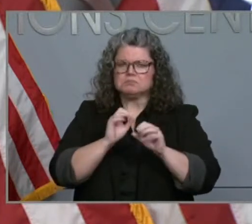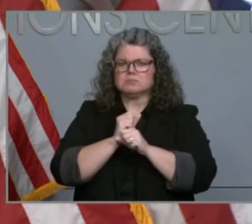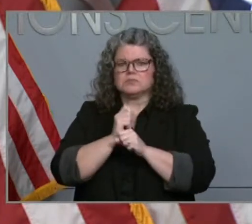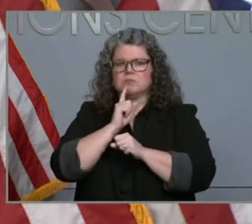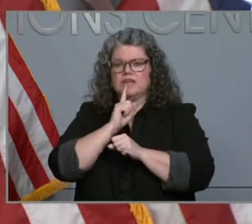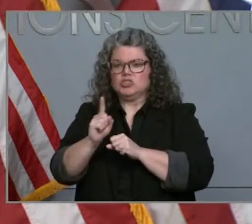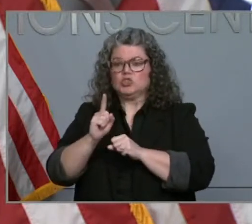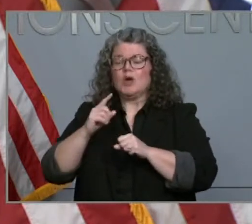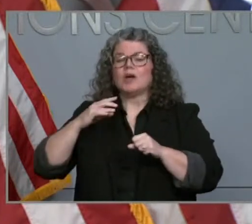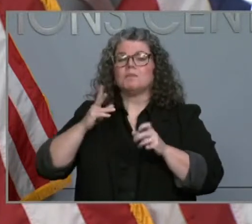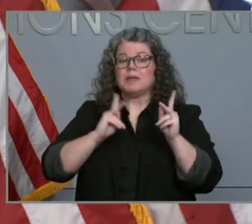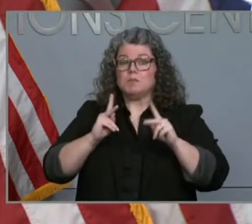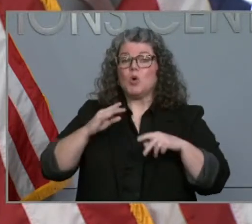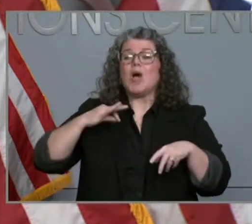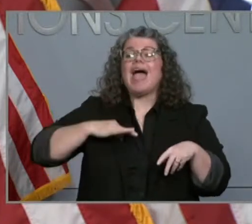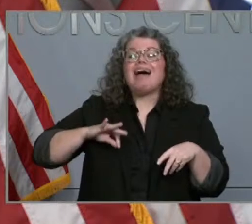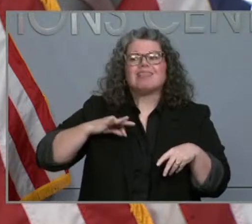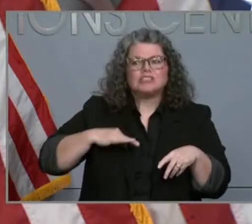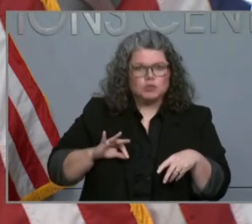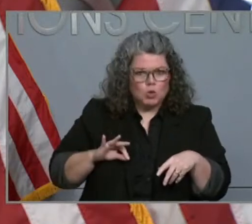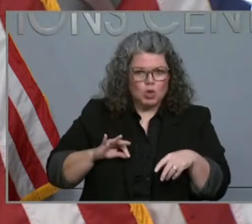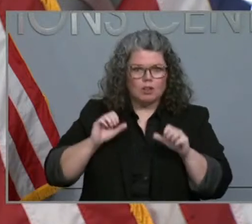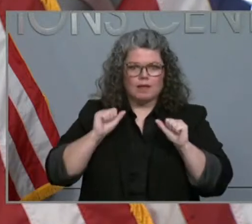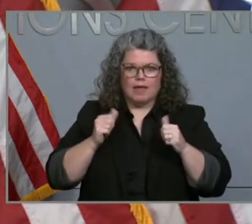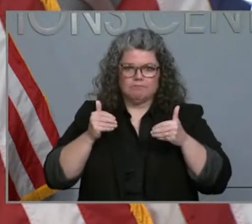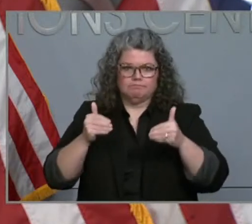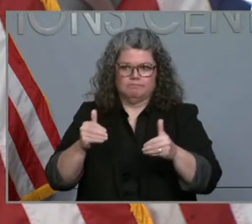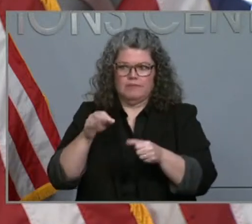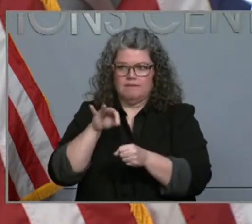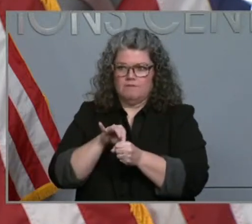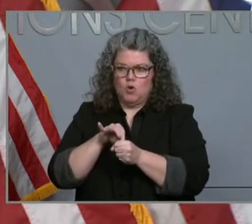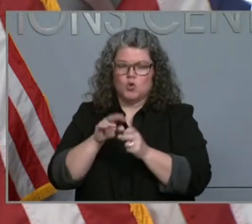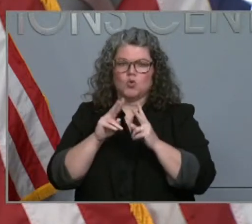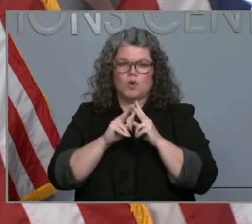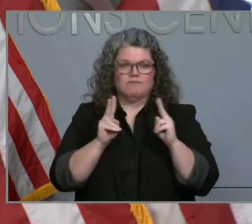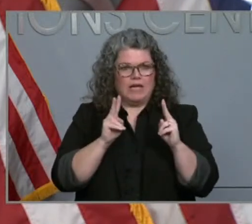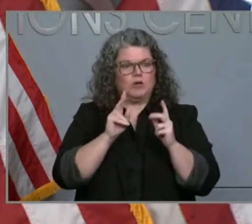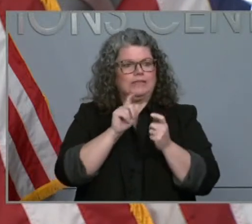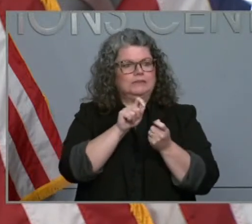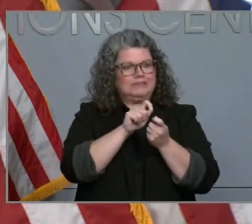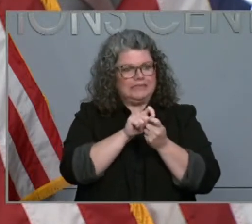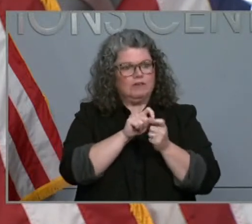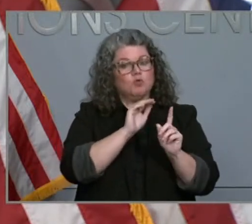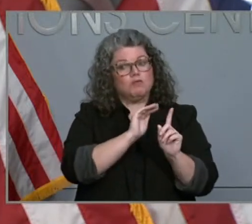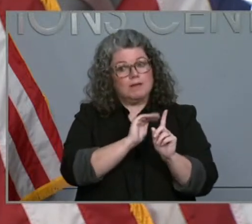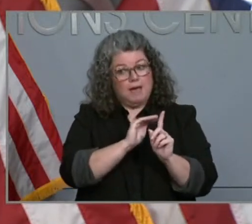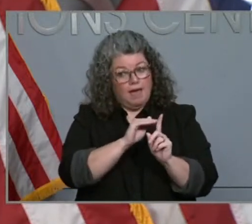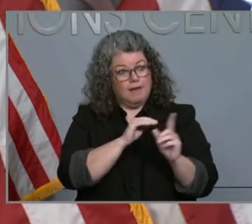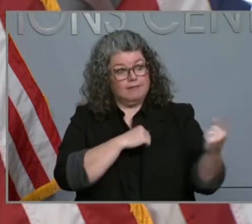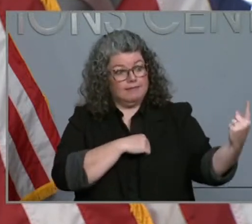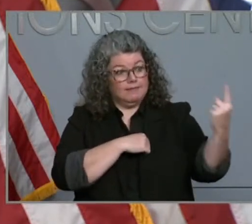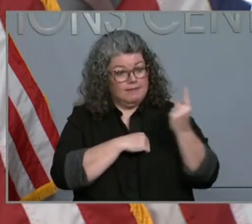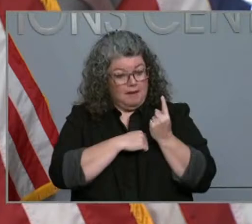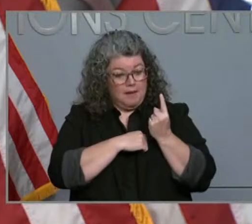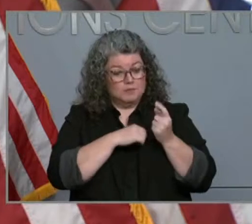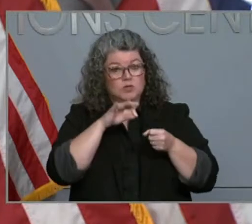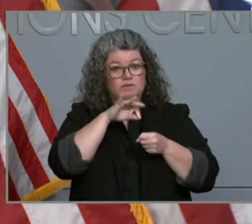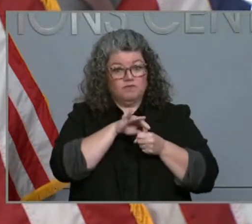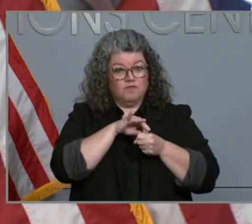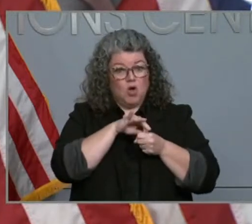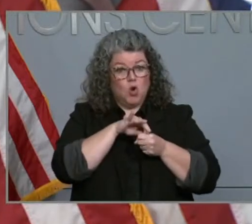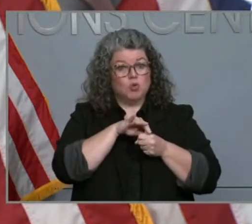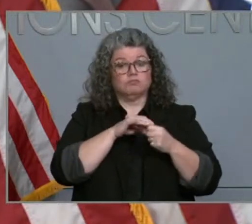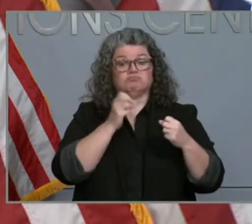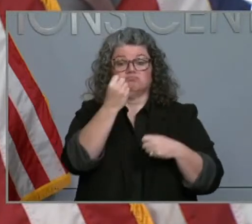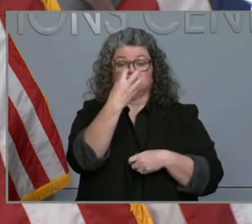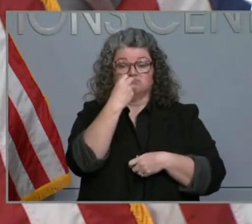that eligible voters are on our rolls, and then being very specific to remind people that when they check in to vote, an individual is stating